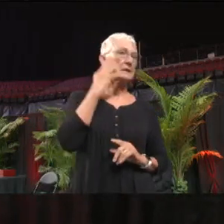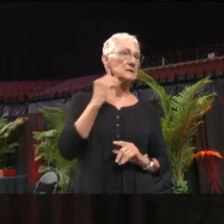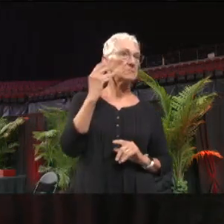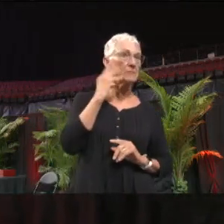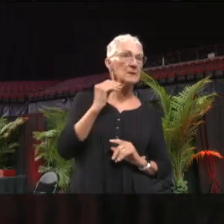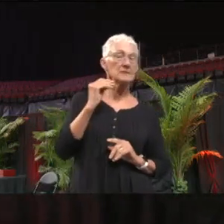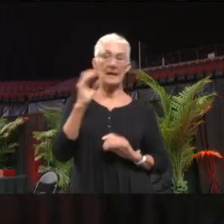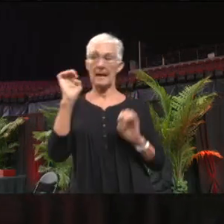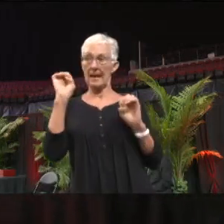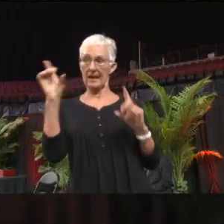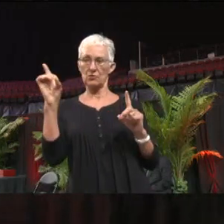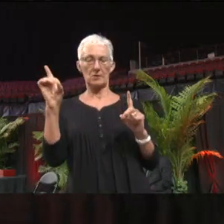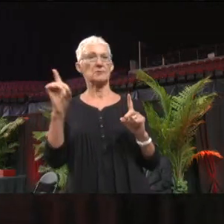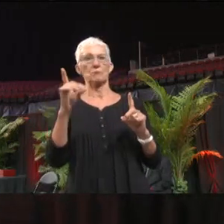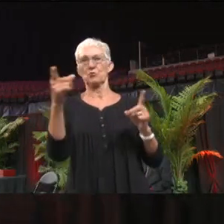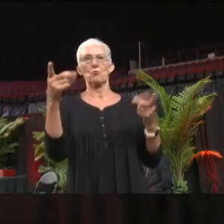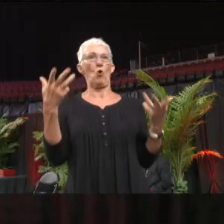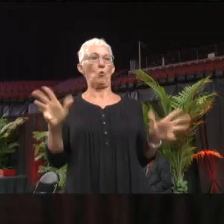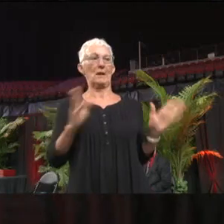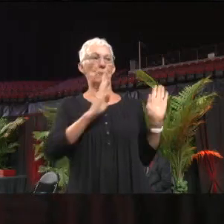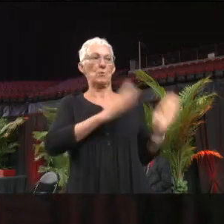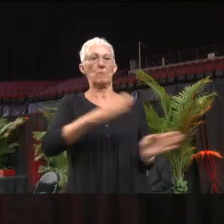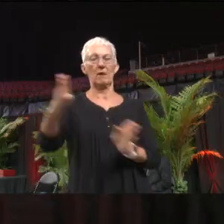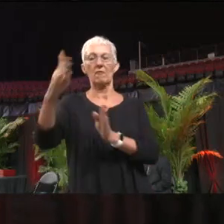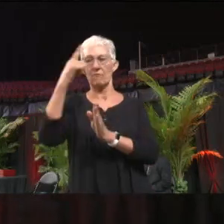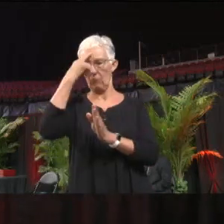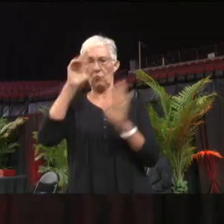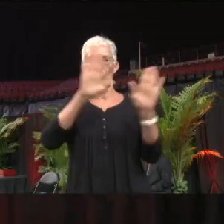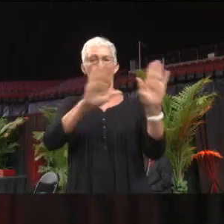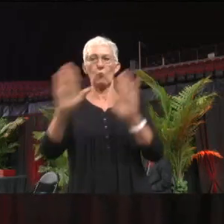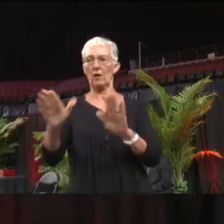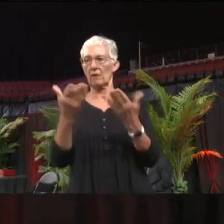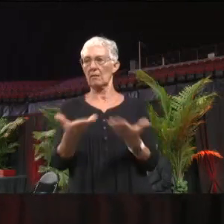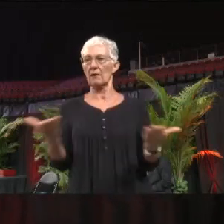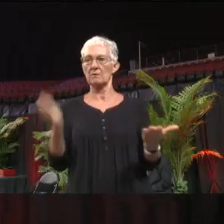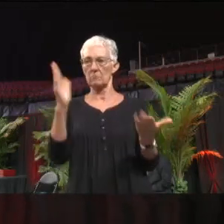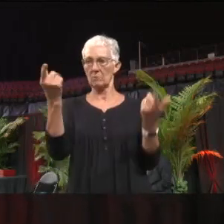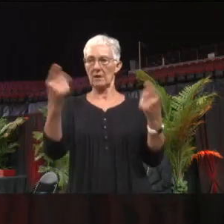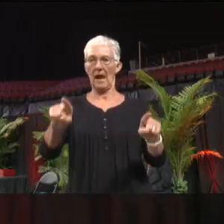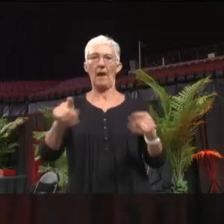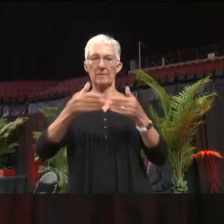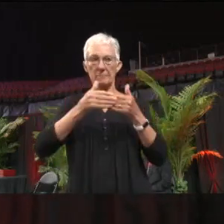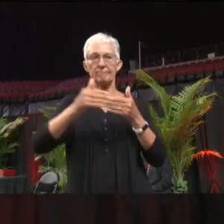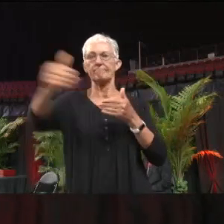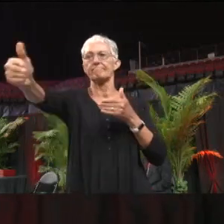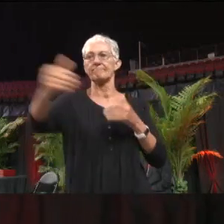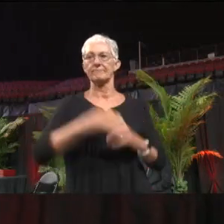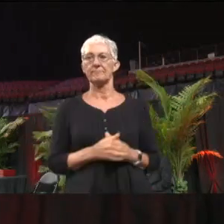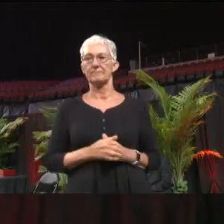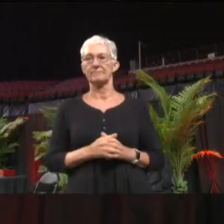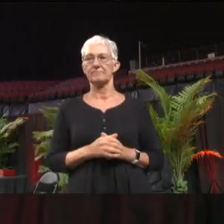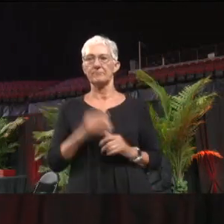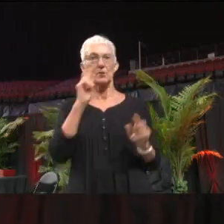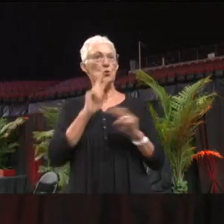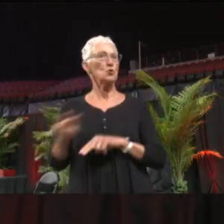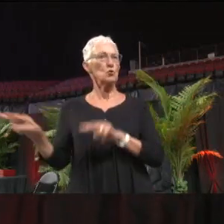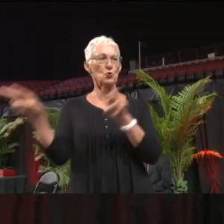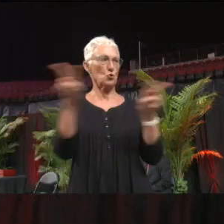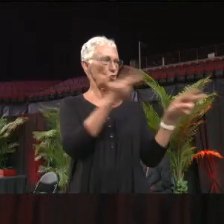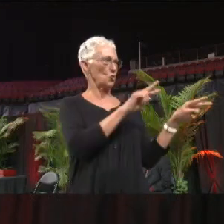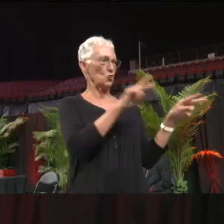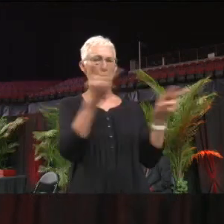have prepared you for the greatness that is ahead of you. Look around you at the people who've encouraged